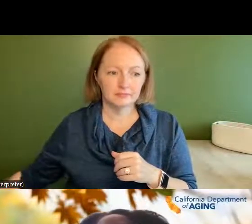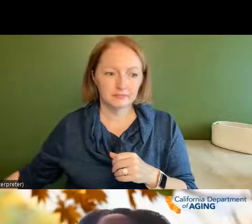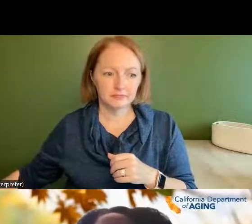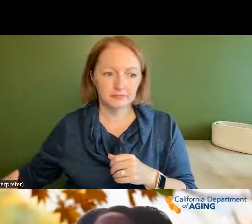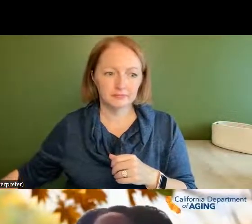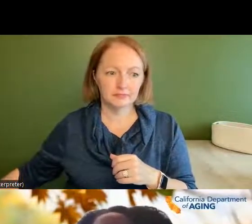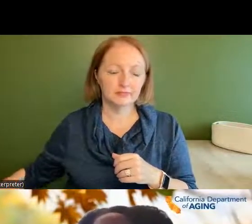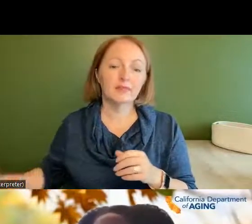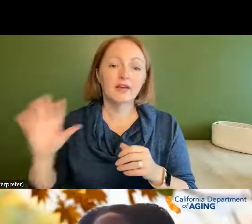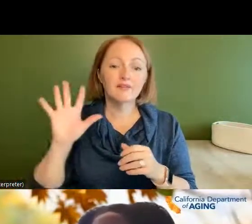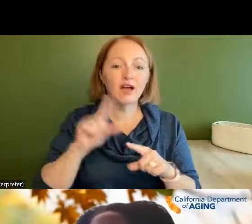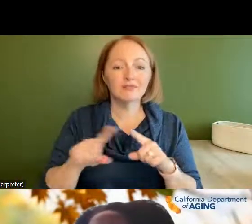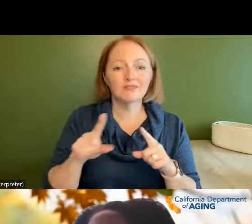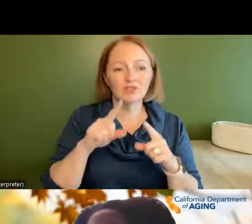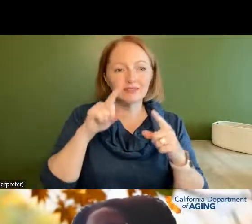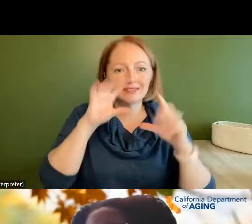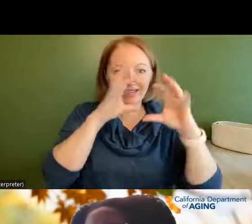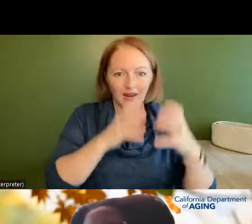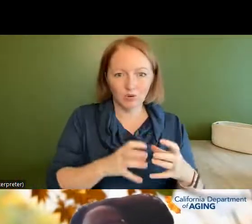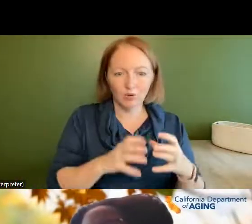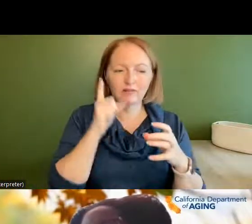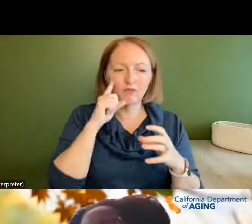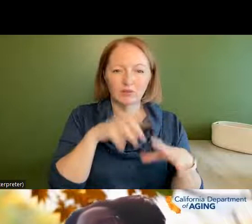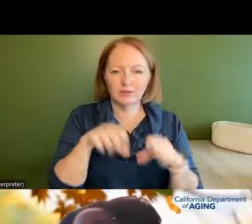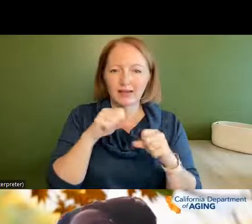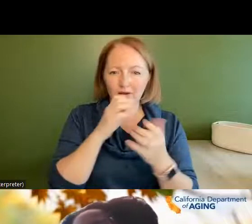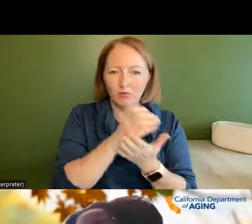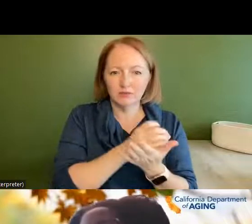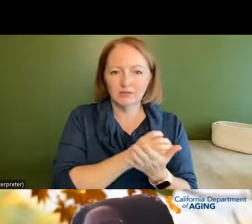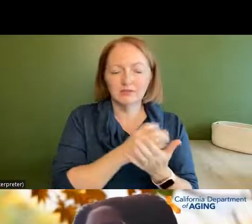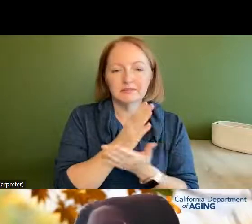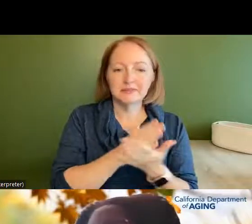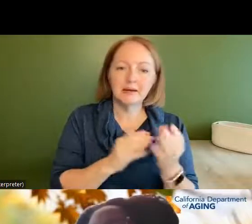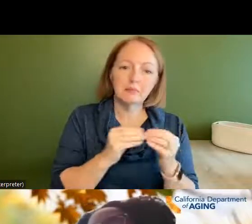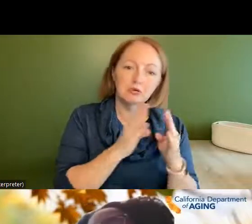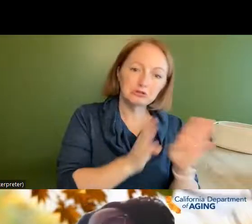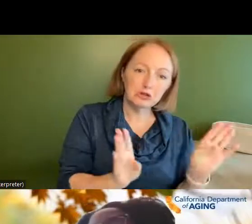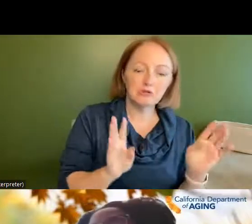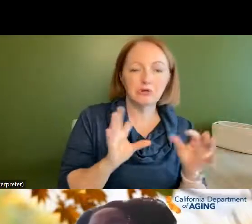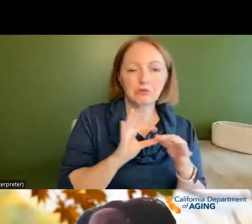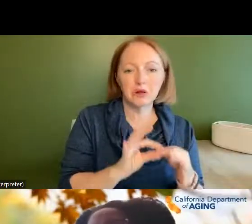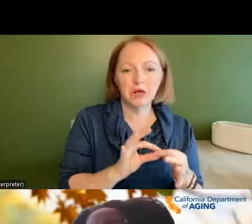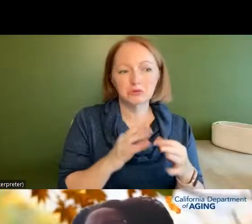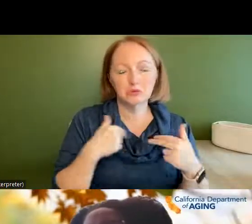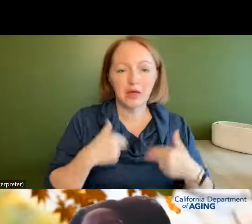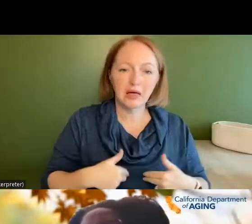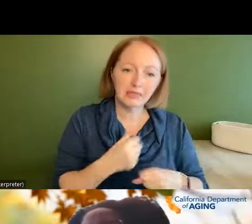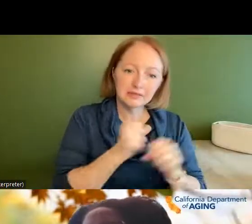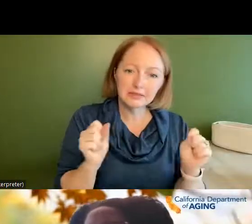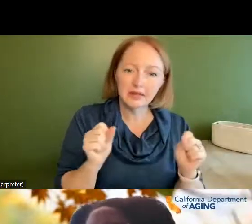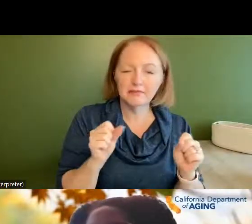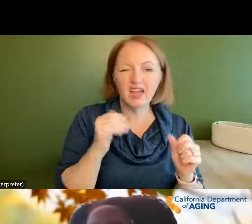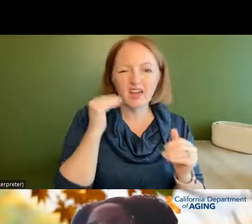different categories or pathways for those courses. Some are more general, relating to health and safety and